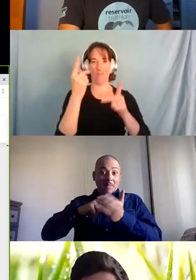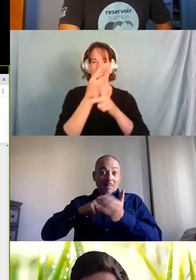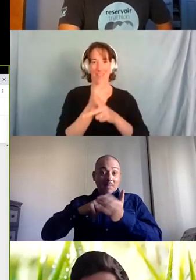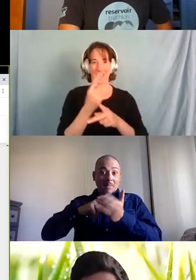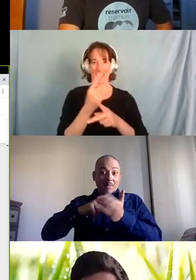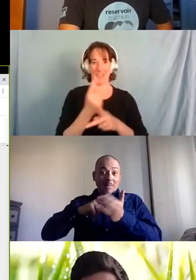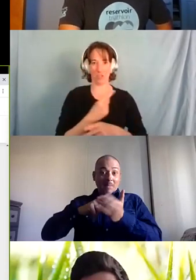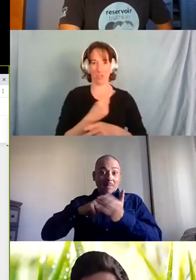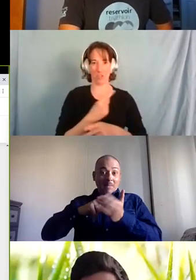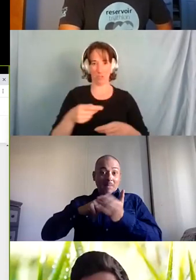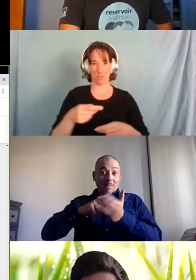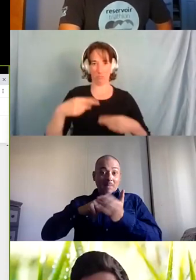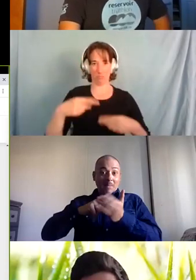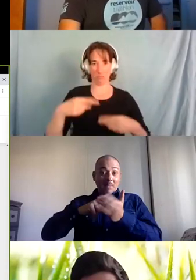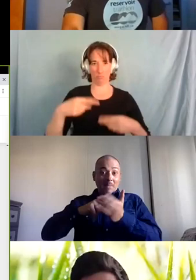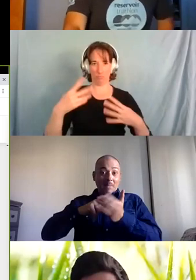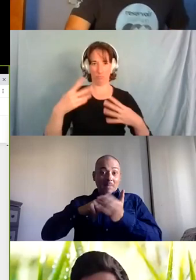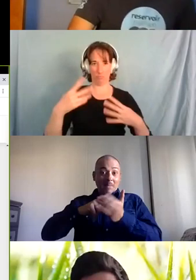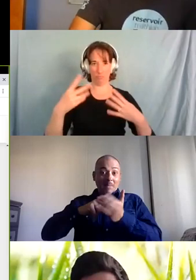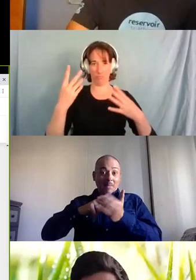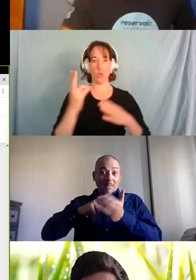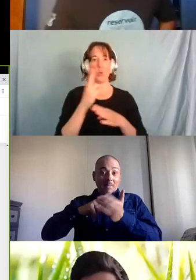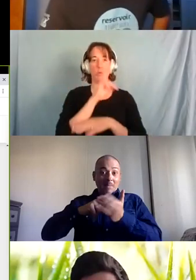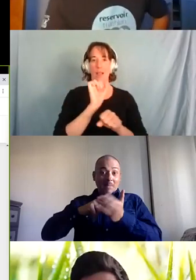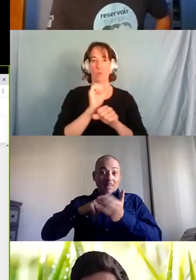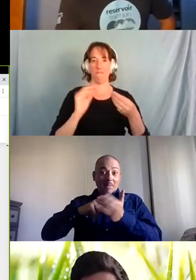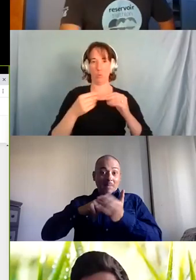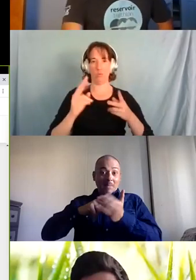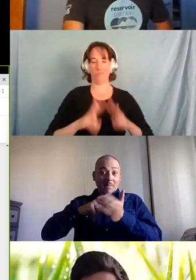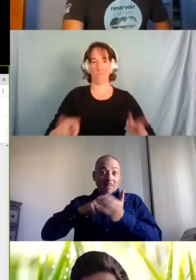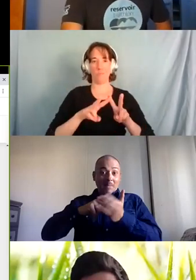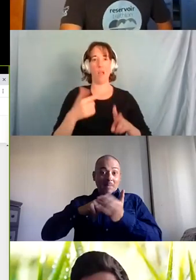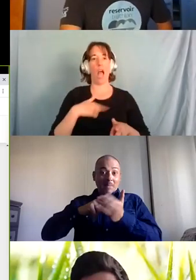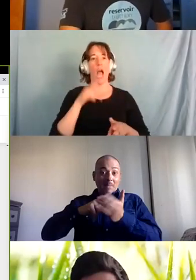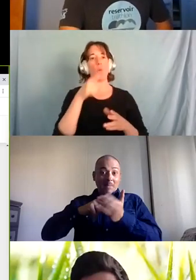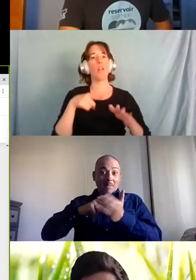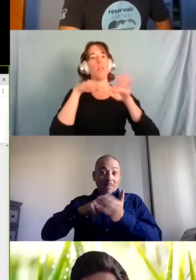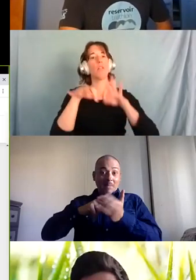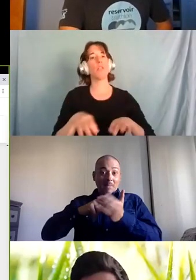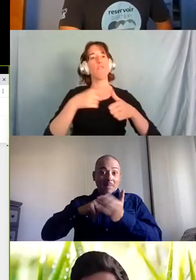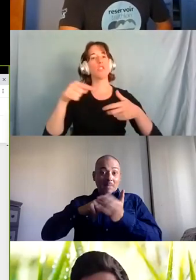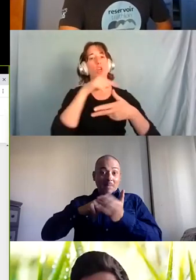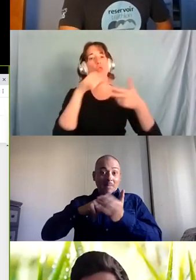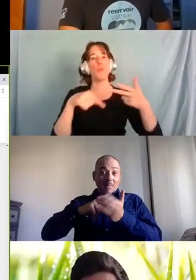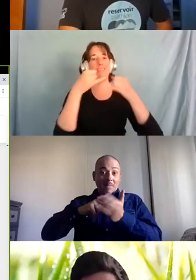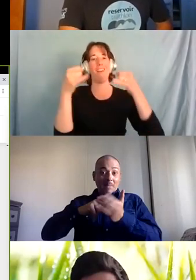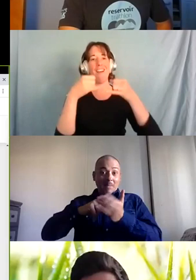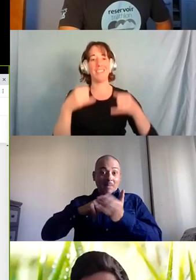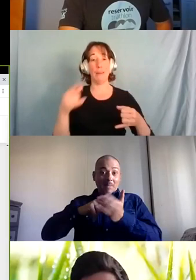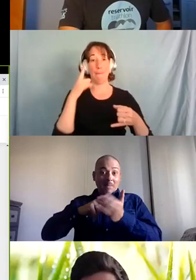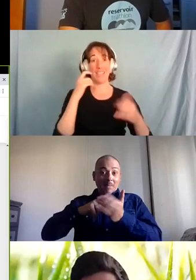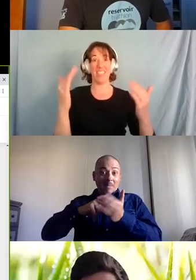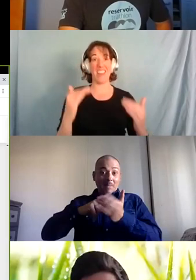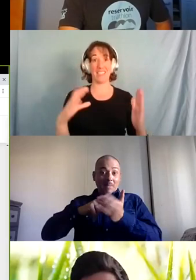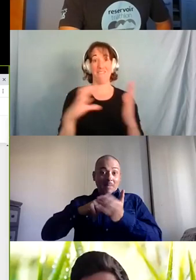actual values. So I'm going to cover the first 3 lines of this because the next, I guess, 5 are going to be explained